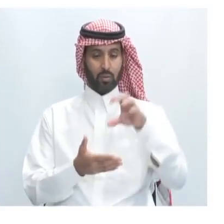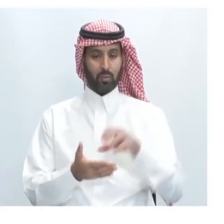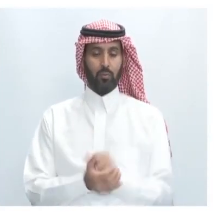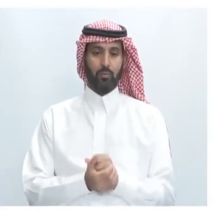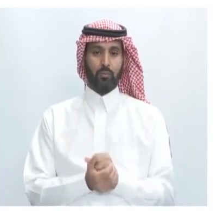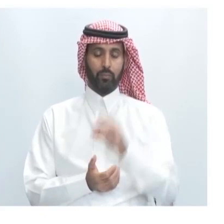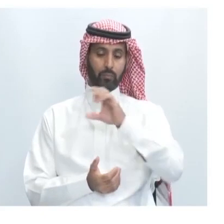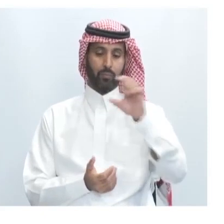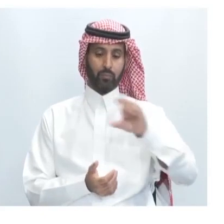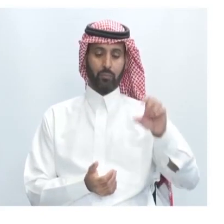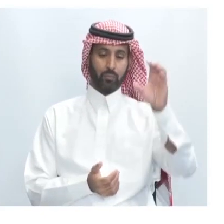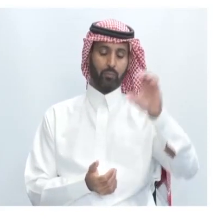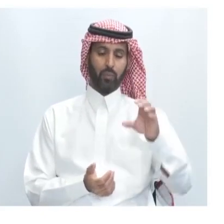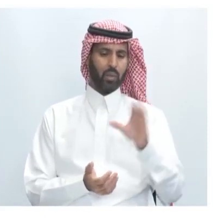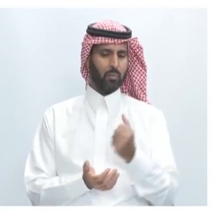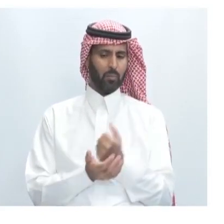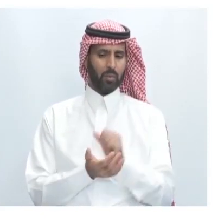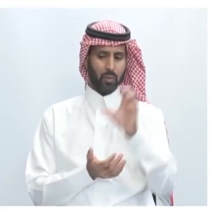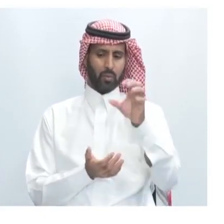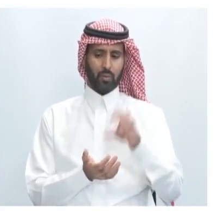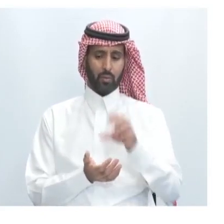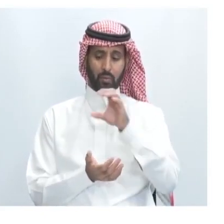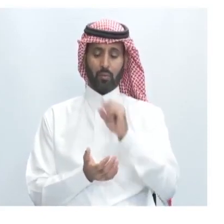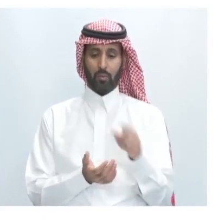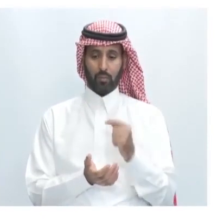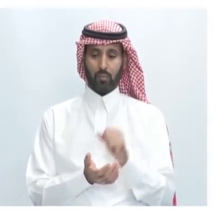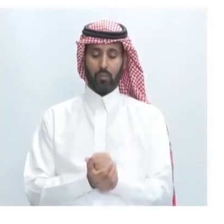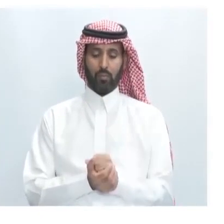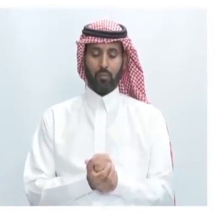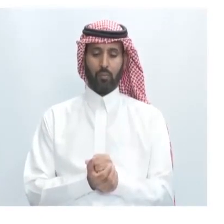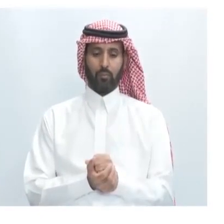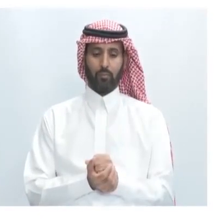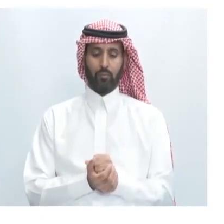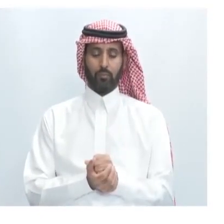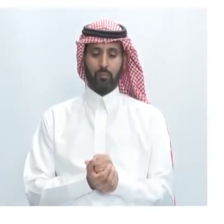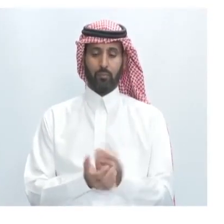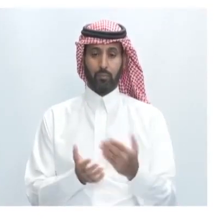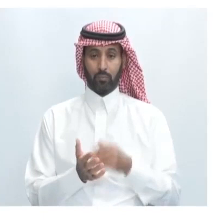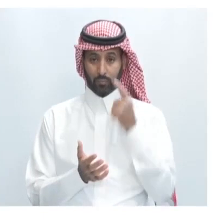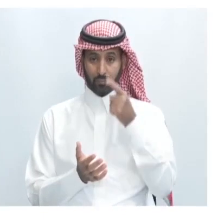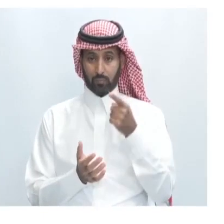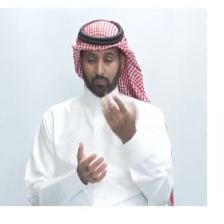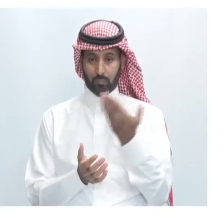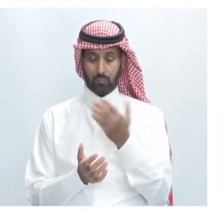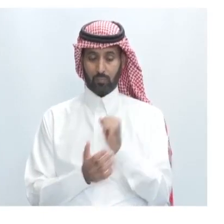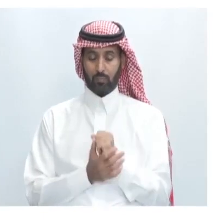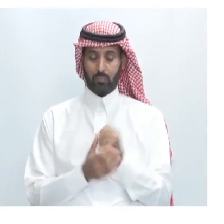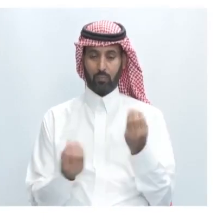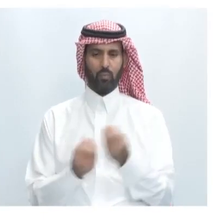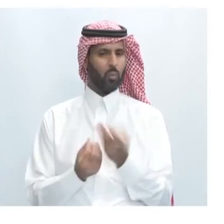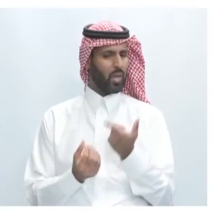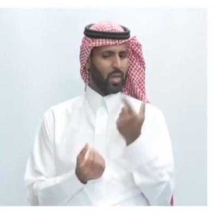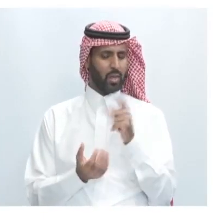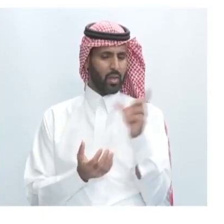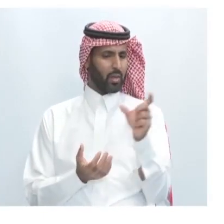six sentences, each one with a gap. We have to put the correct word in. But first, let's read together where